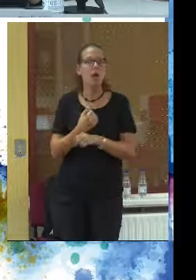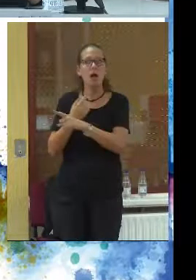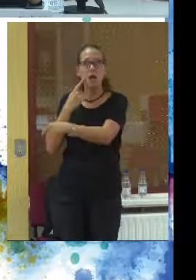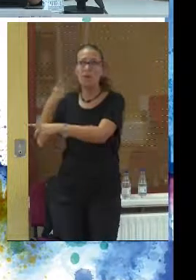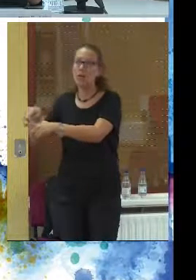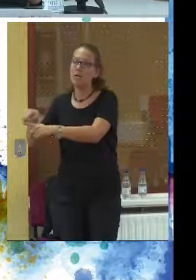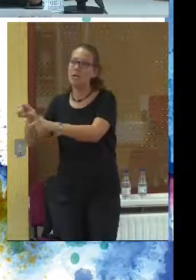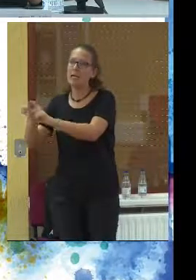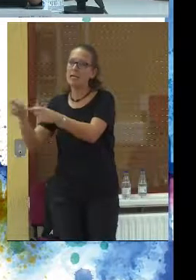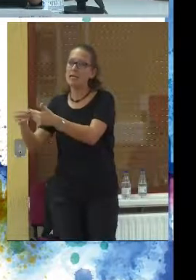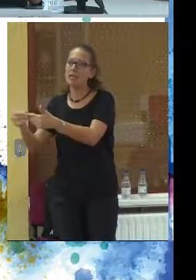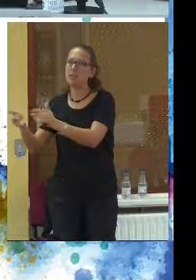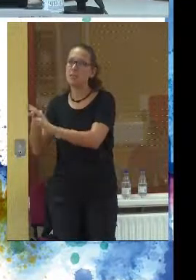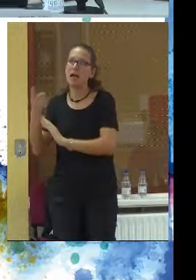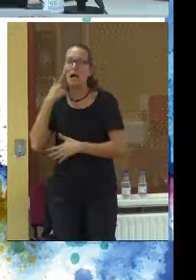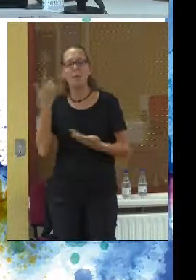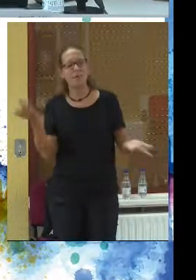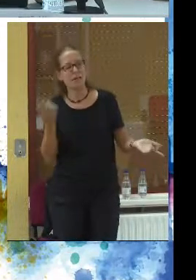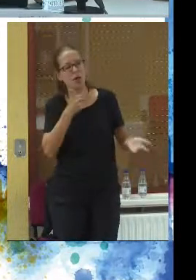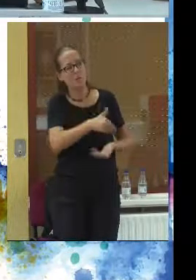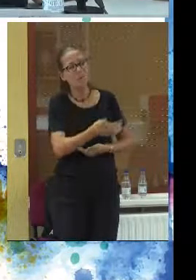special employment